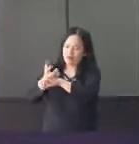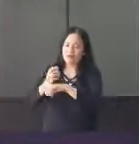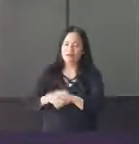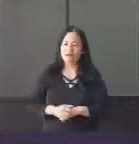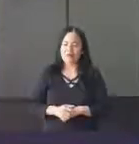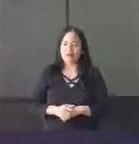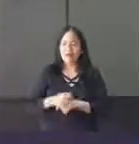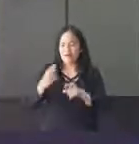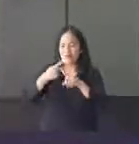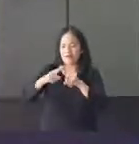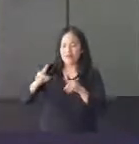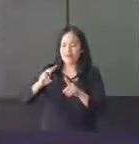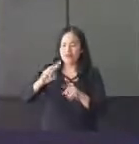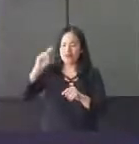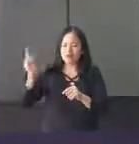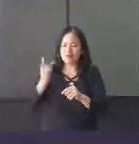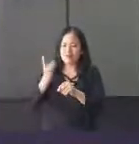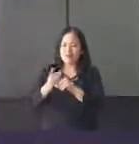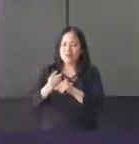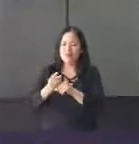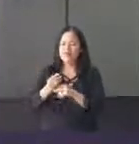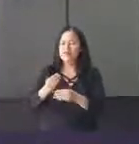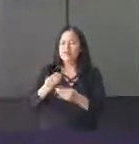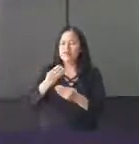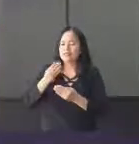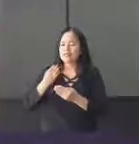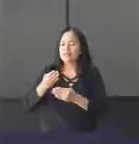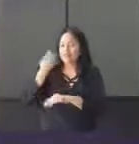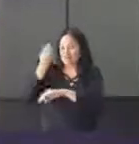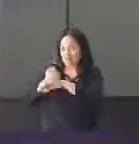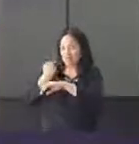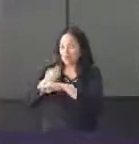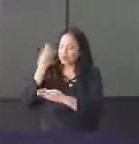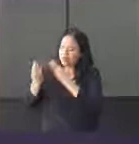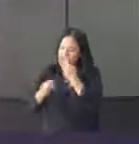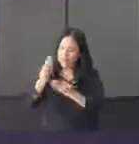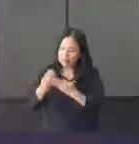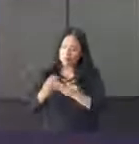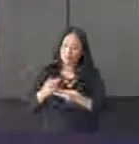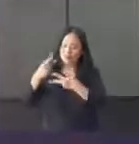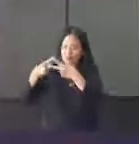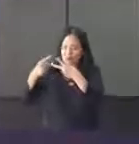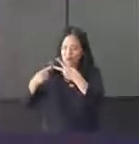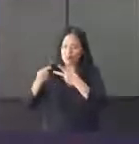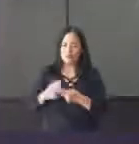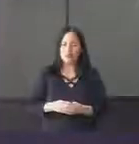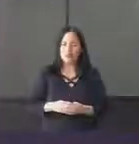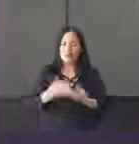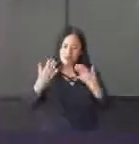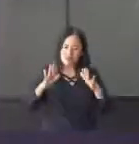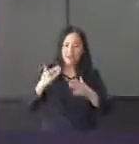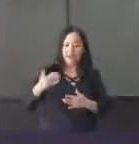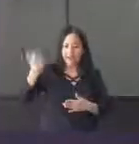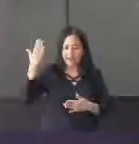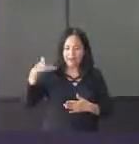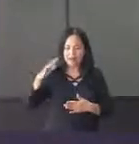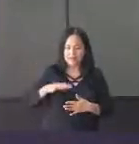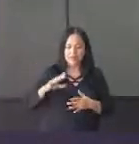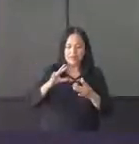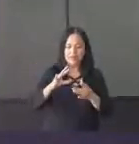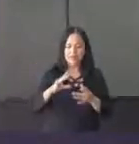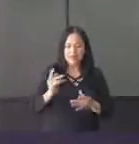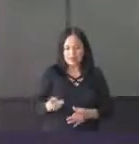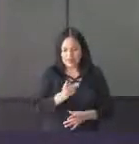has a degree from Wake Forest and Georgetown. Welcome, Erin. And we already sent you